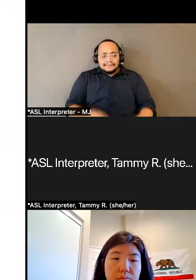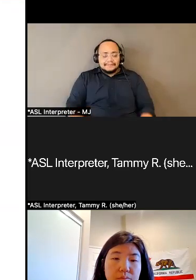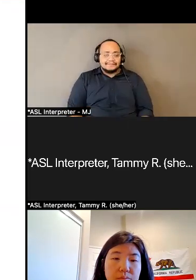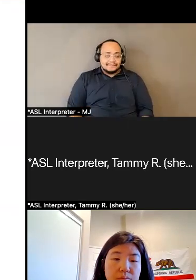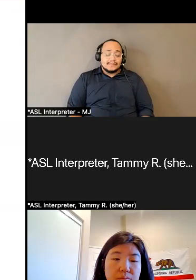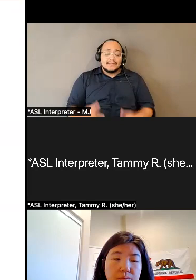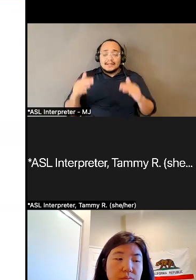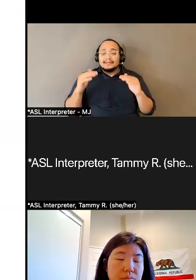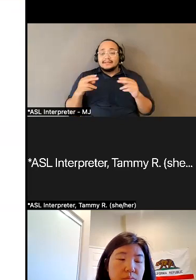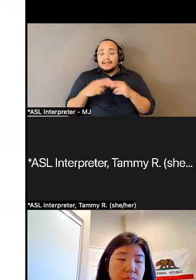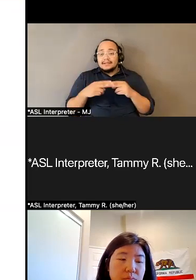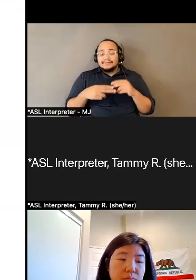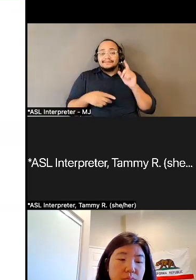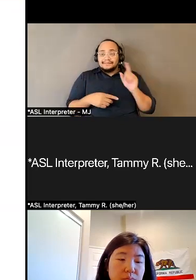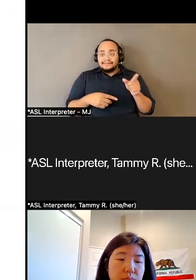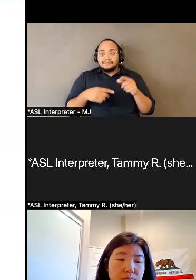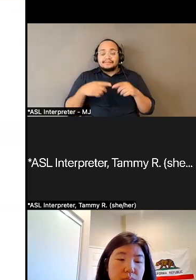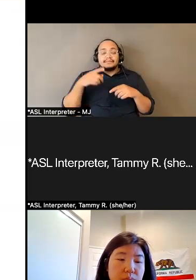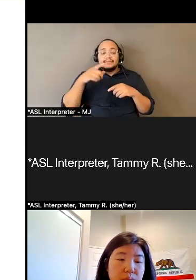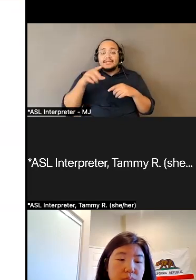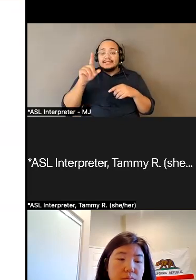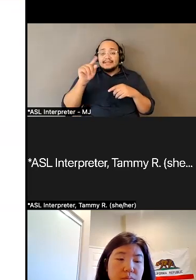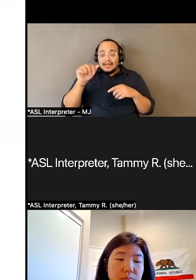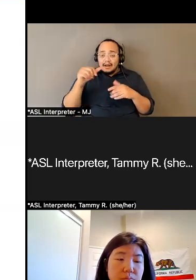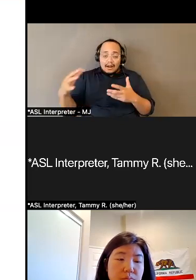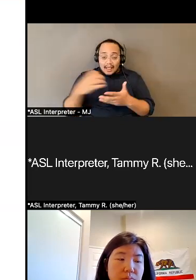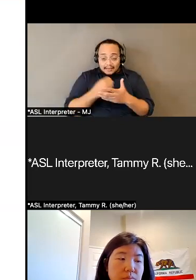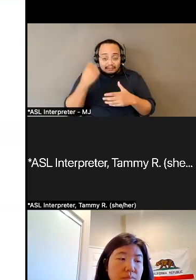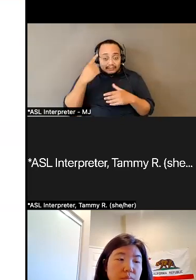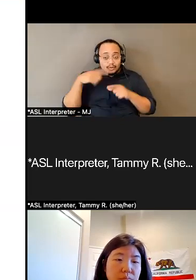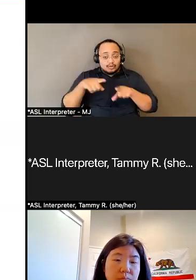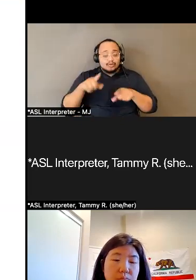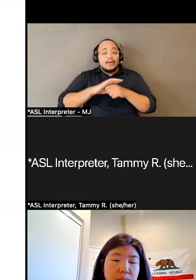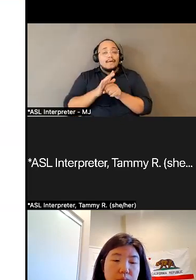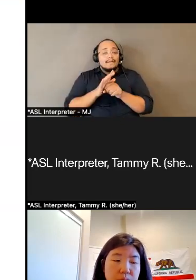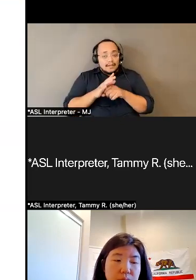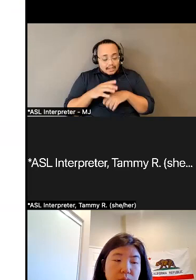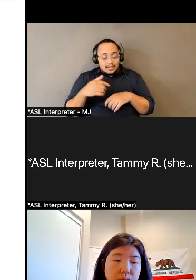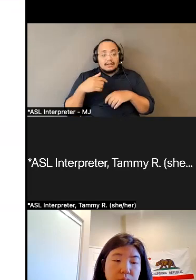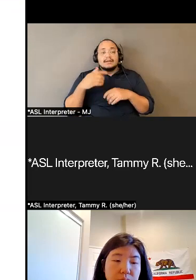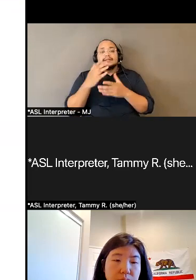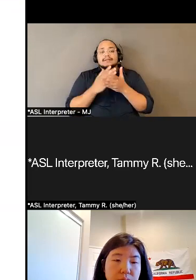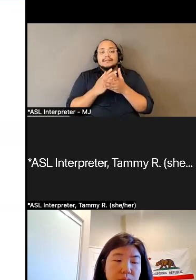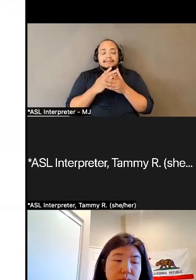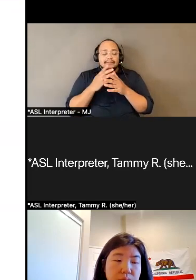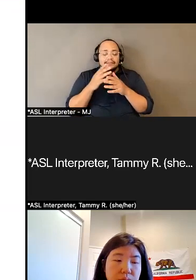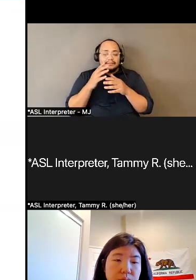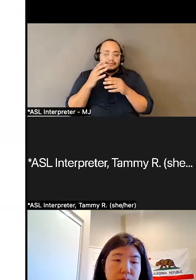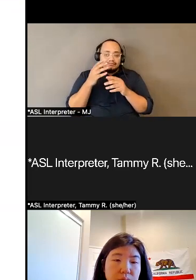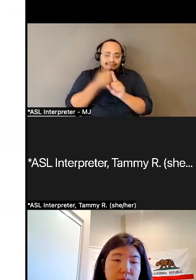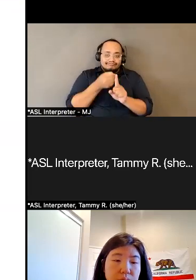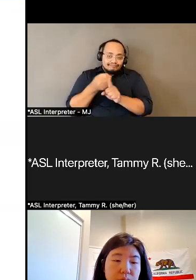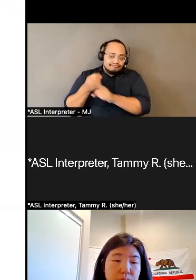slide. And as this data was collected during COVID-19, wanted to highlight some of the key ways that the pandemic